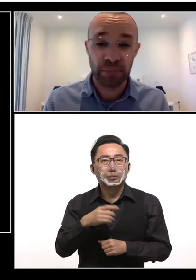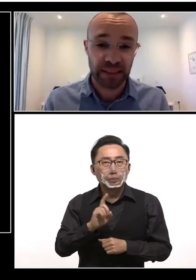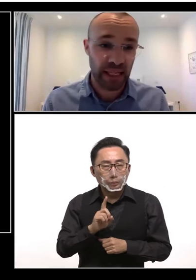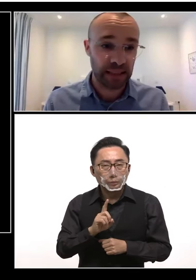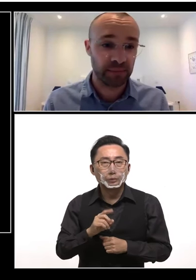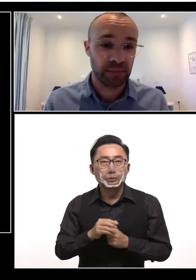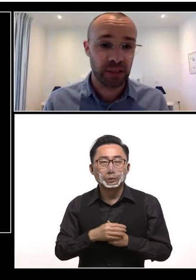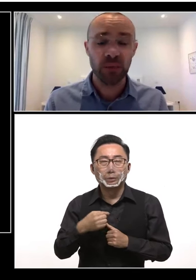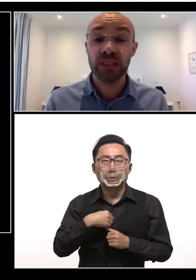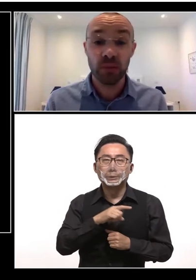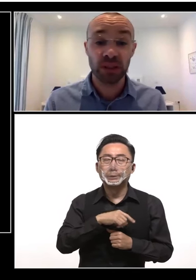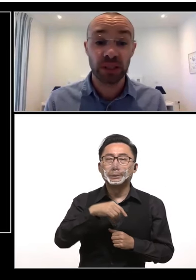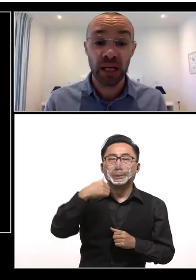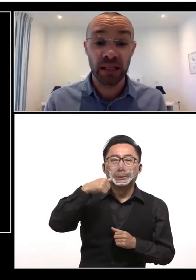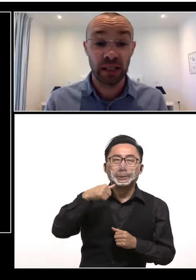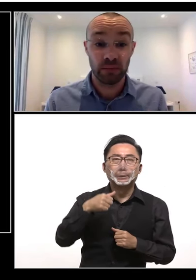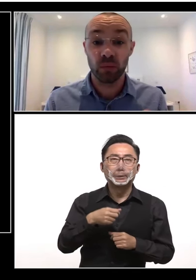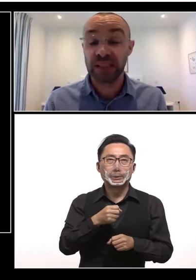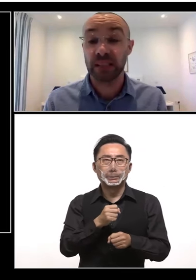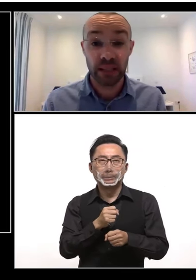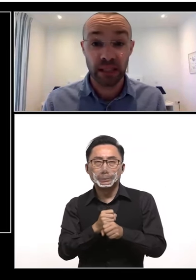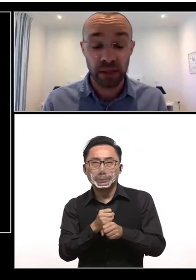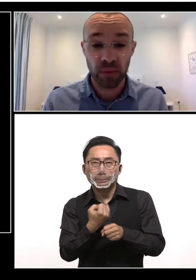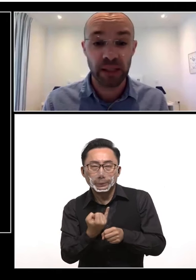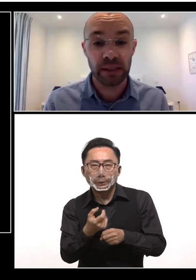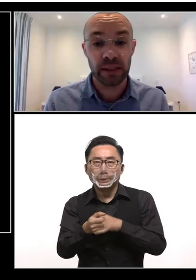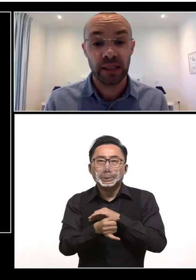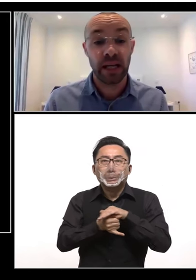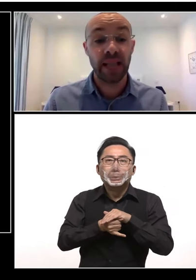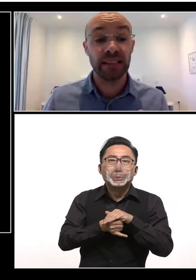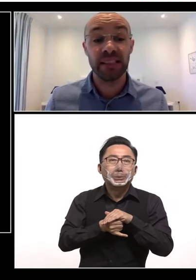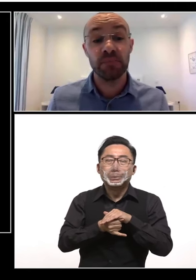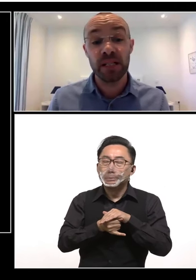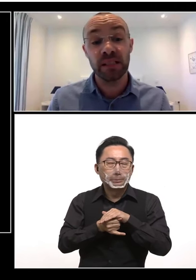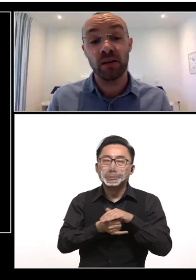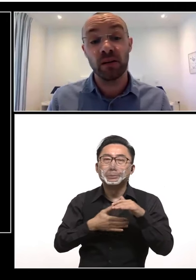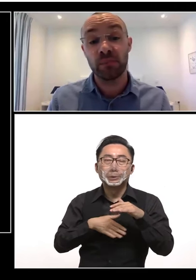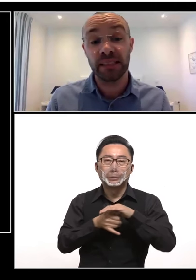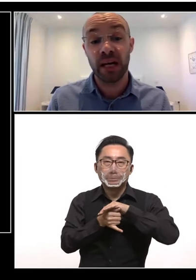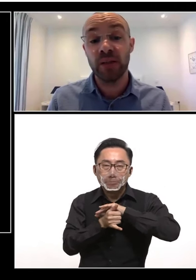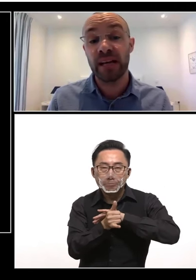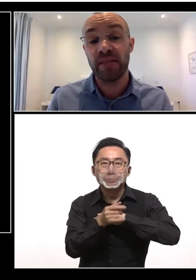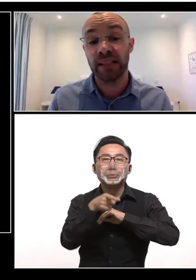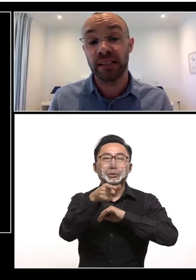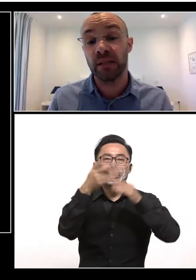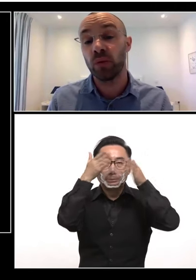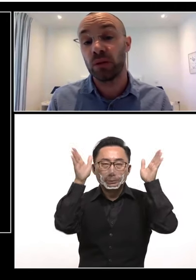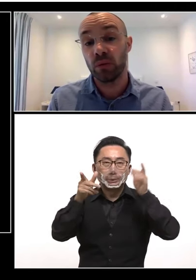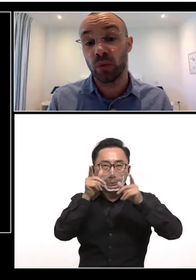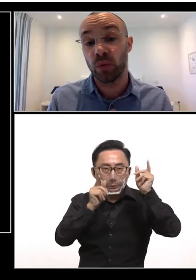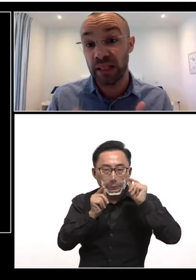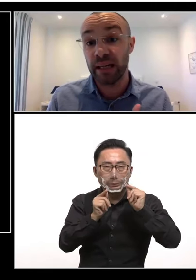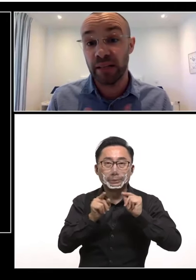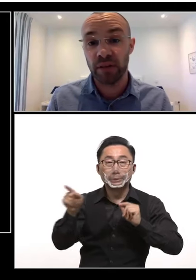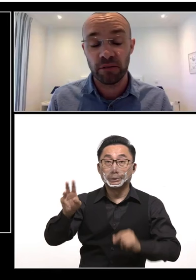many mistakes. There was so much to learn, and we're still learning, by the way. And I can see the burden on Matty as the only deaf actor in what